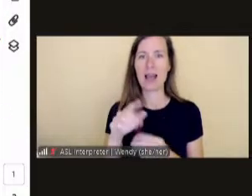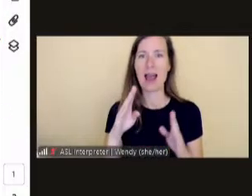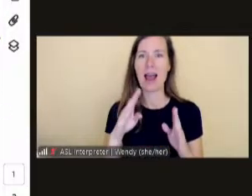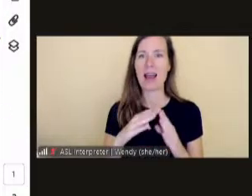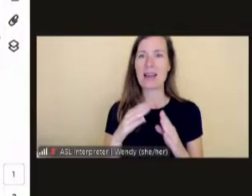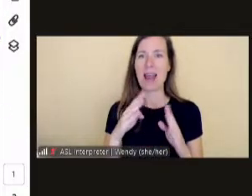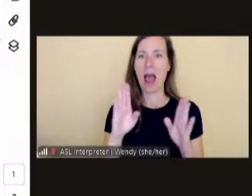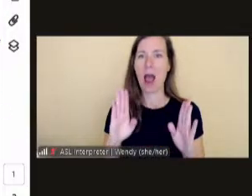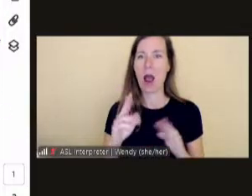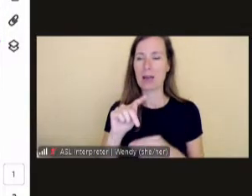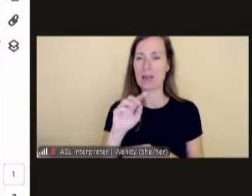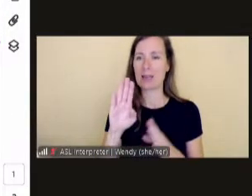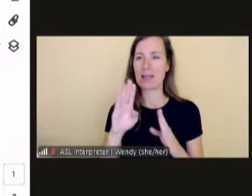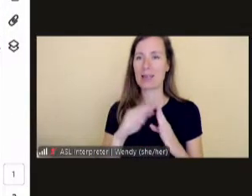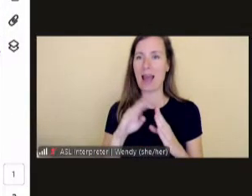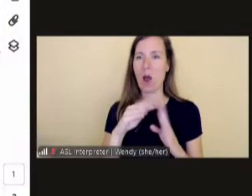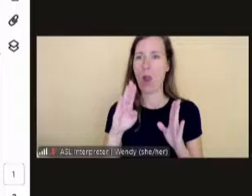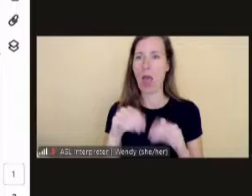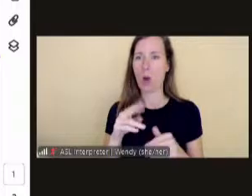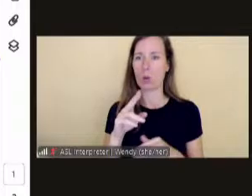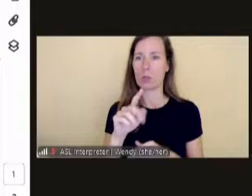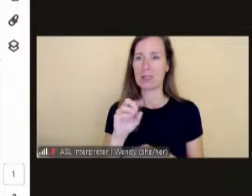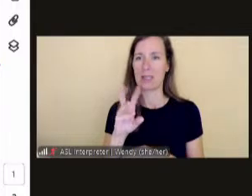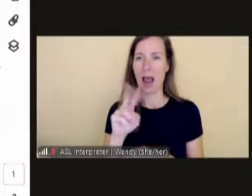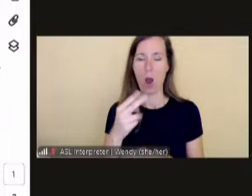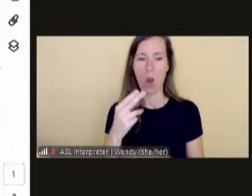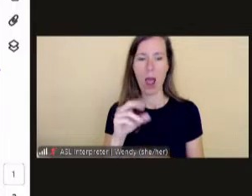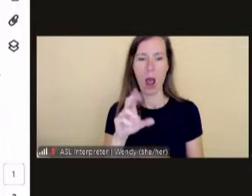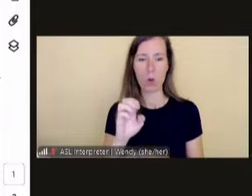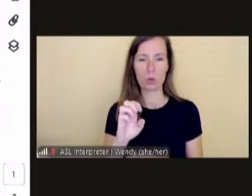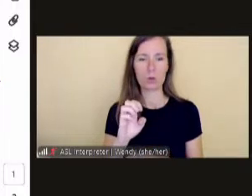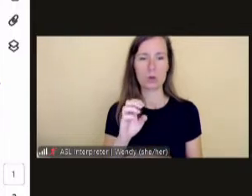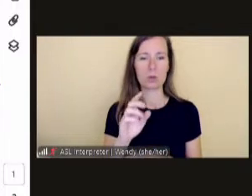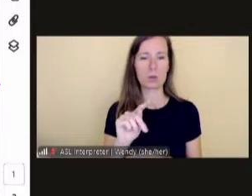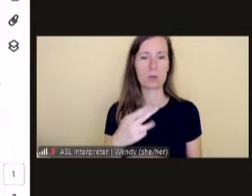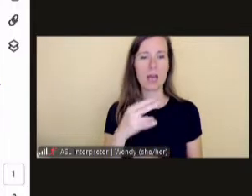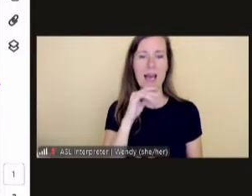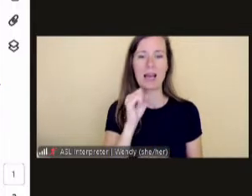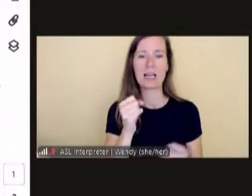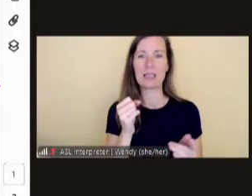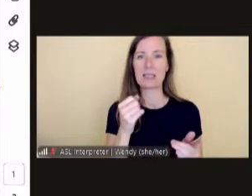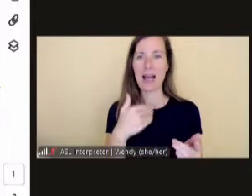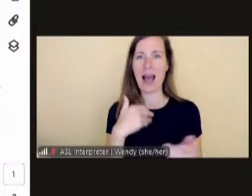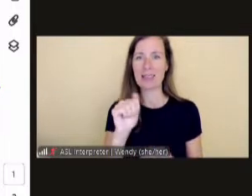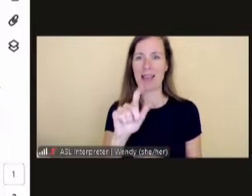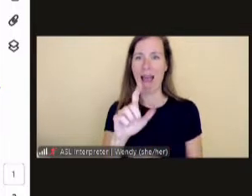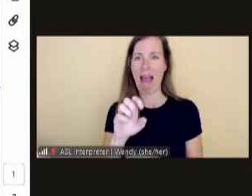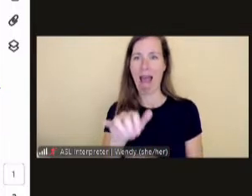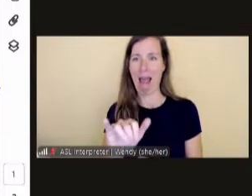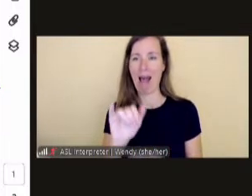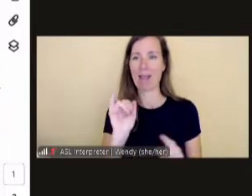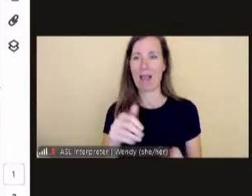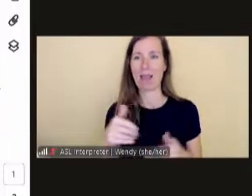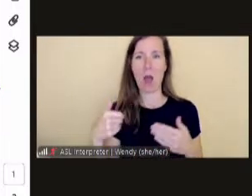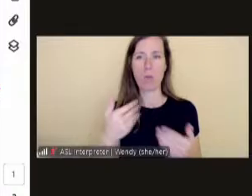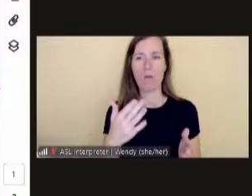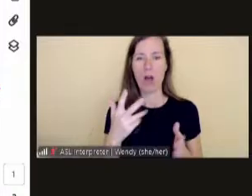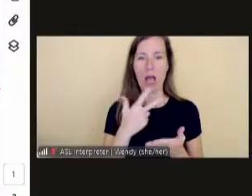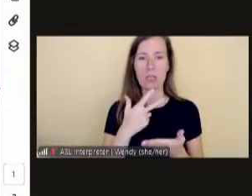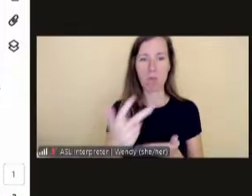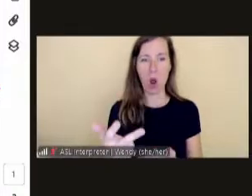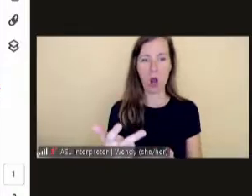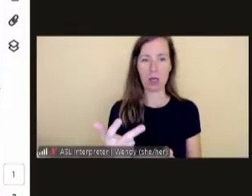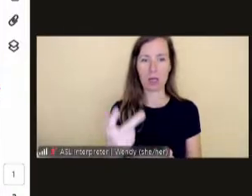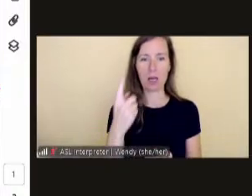alley which will provide the parking for the residents of the townhouses. These